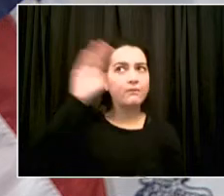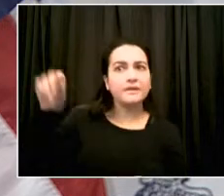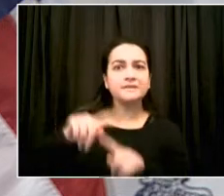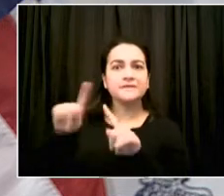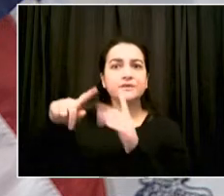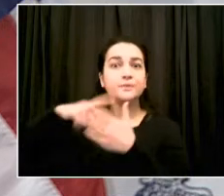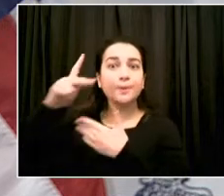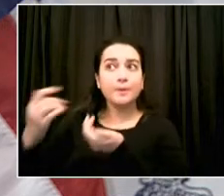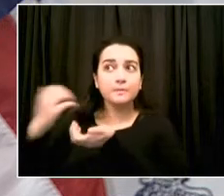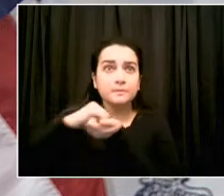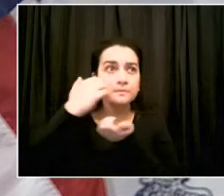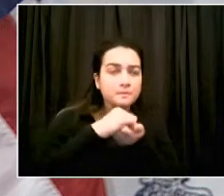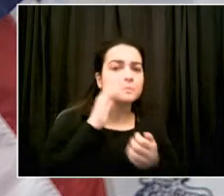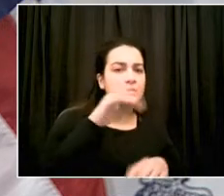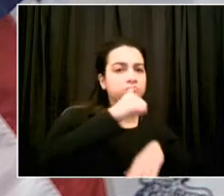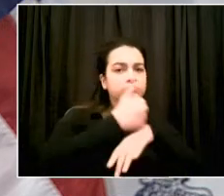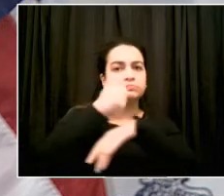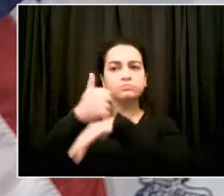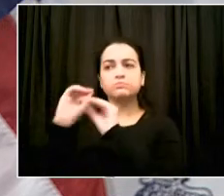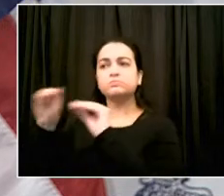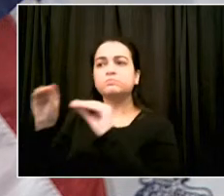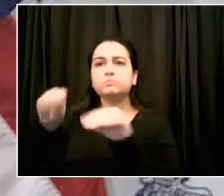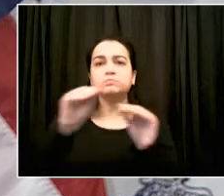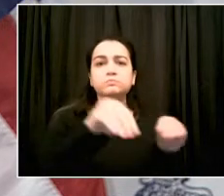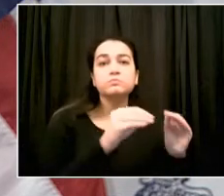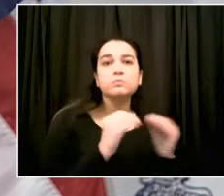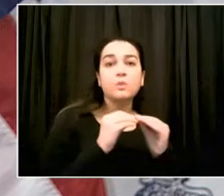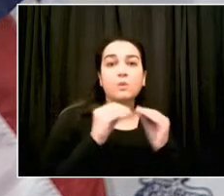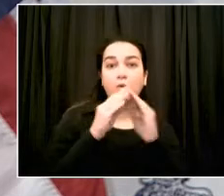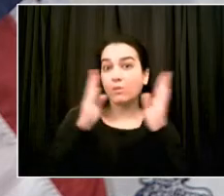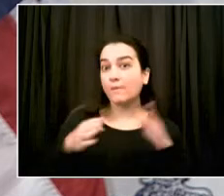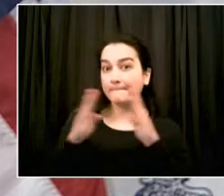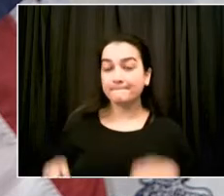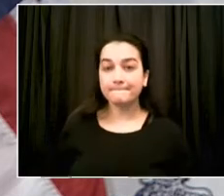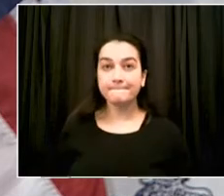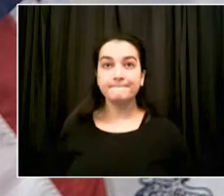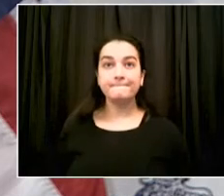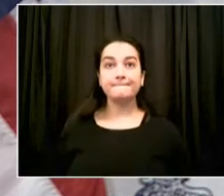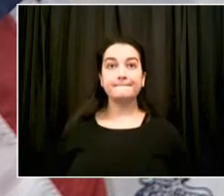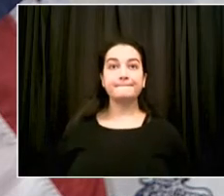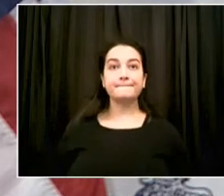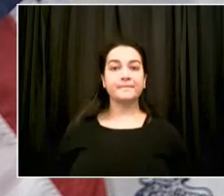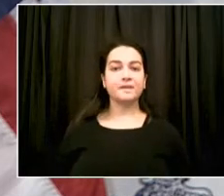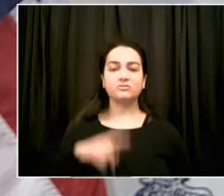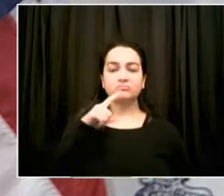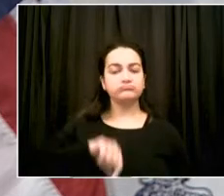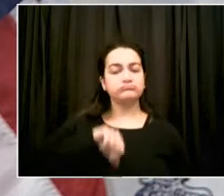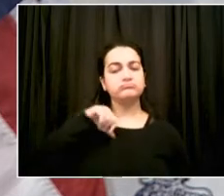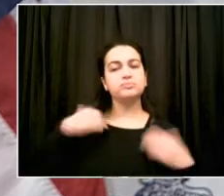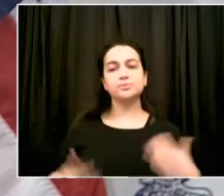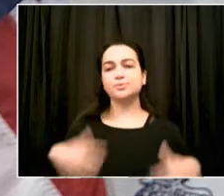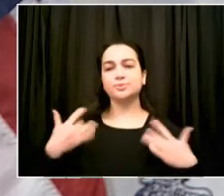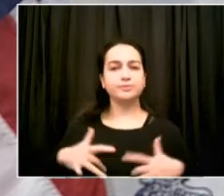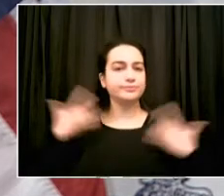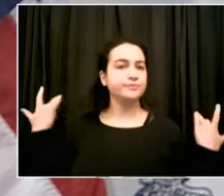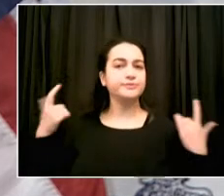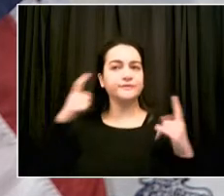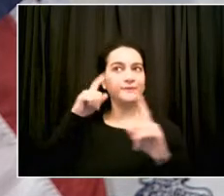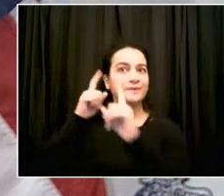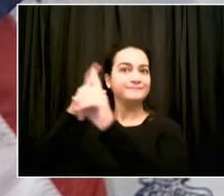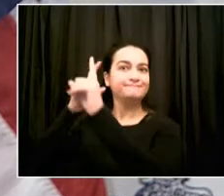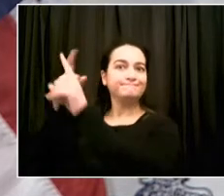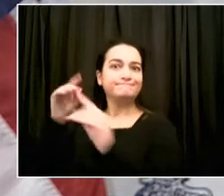And Deputy Mayor Vicki Bean and her team, everyone who's been working so hard to create this extraordinary level of affordable